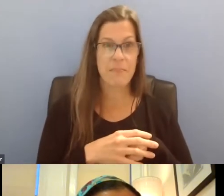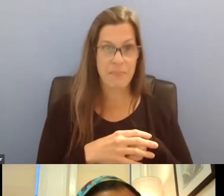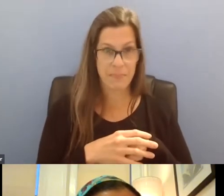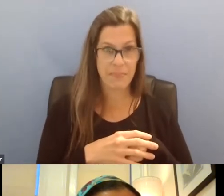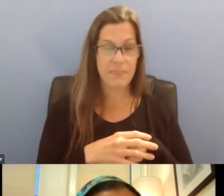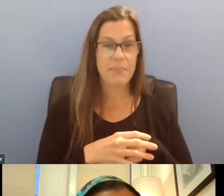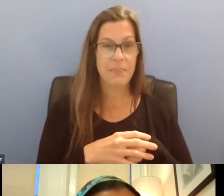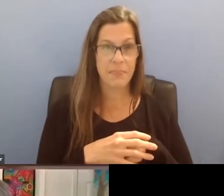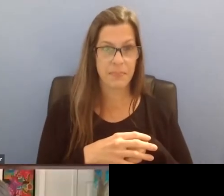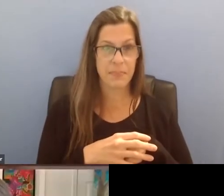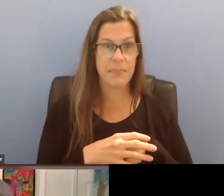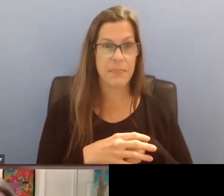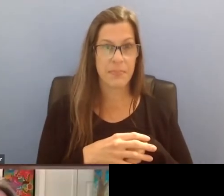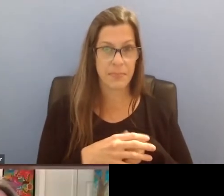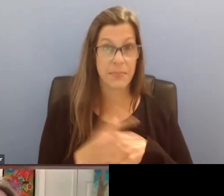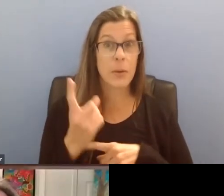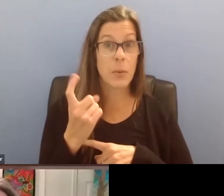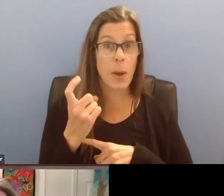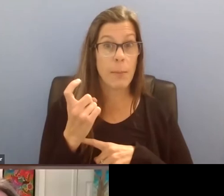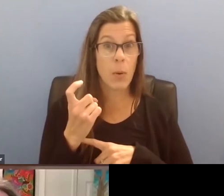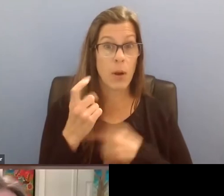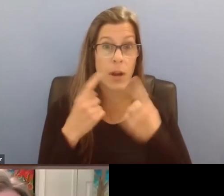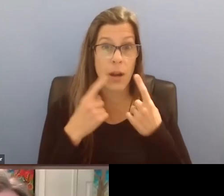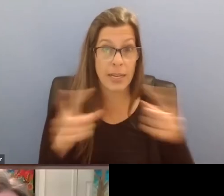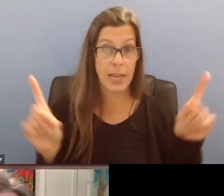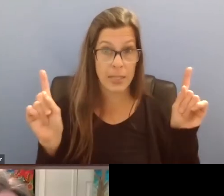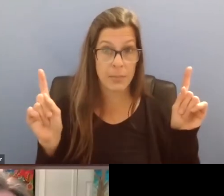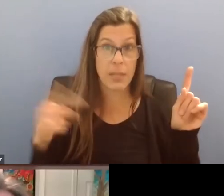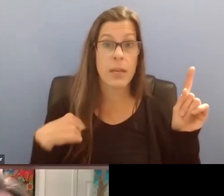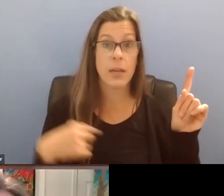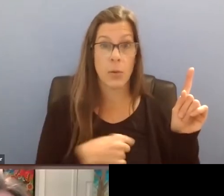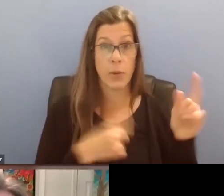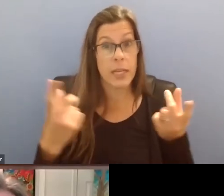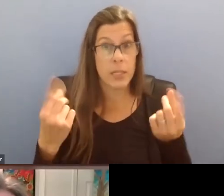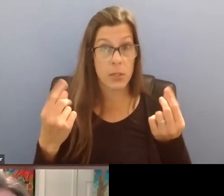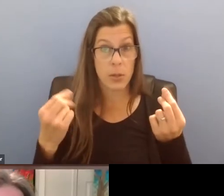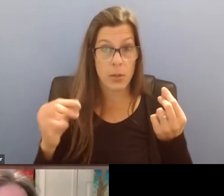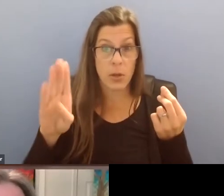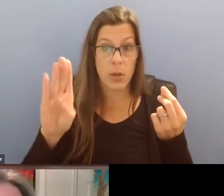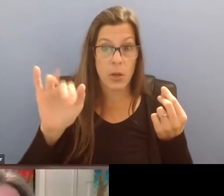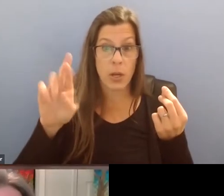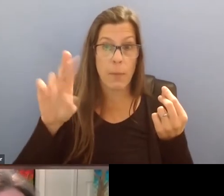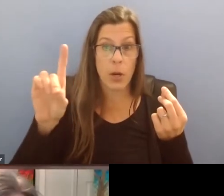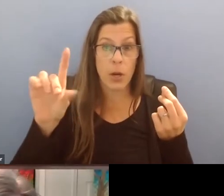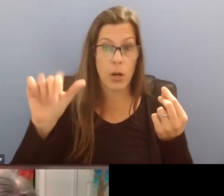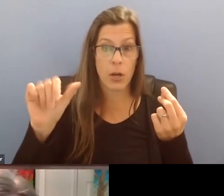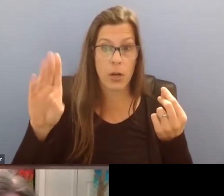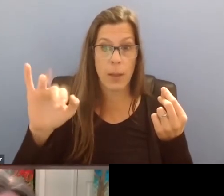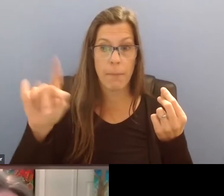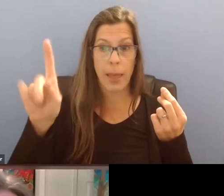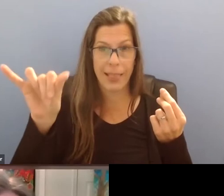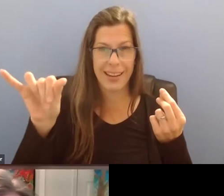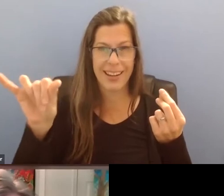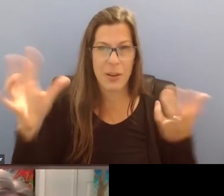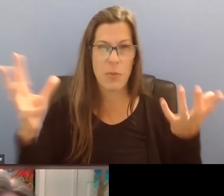Finally, one more thing. One thing that we do at BirdAbility is try and ensure that the birding community is a safe place